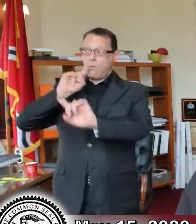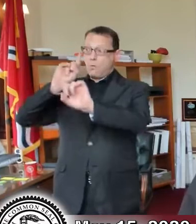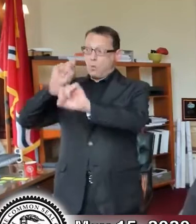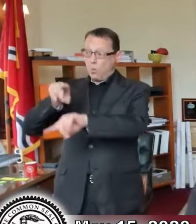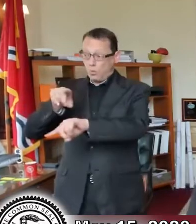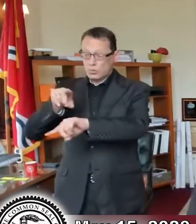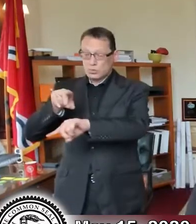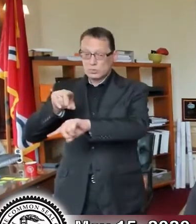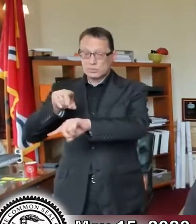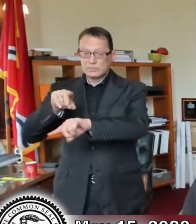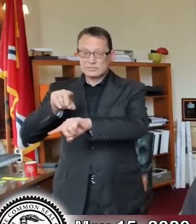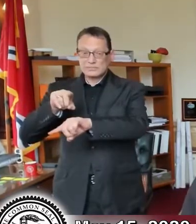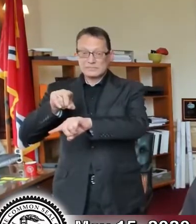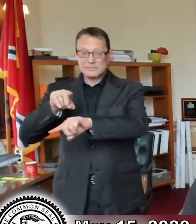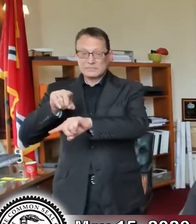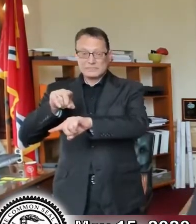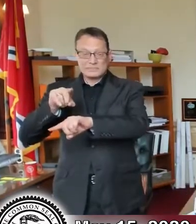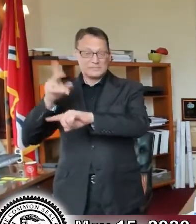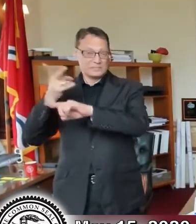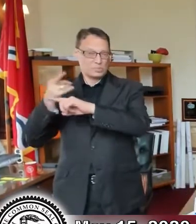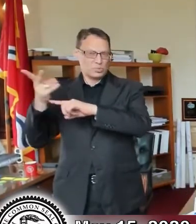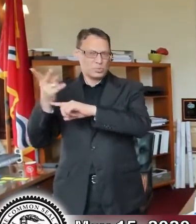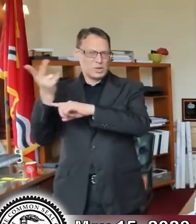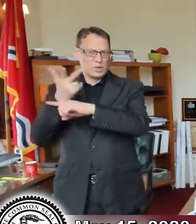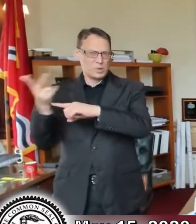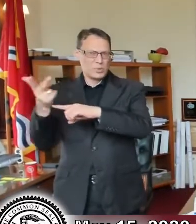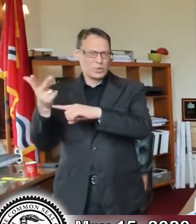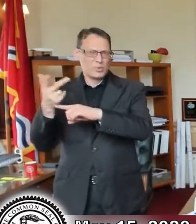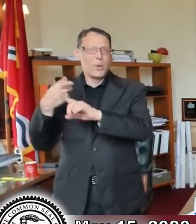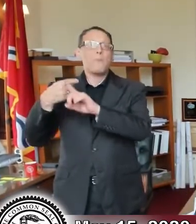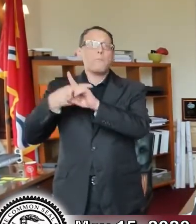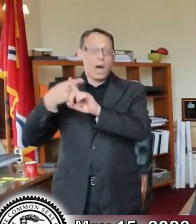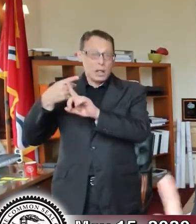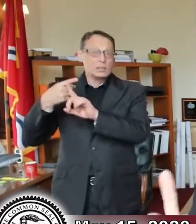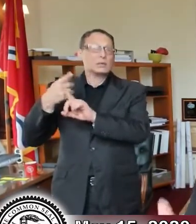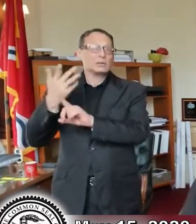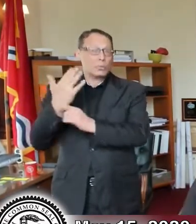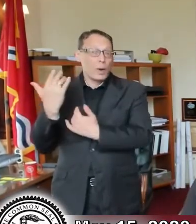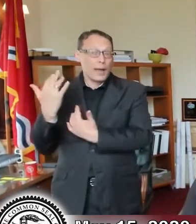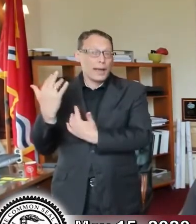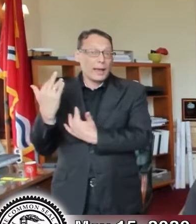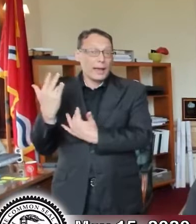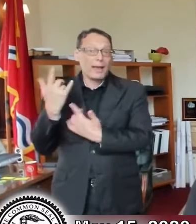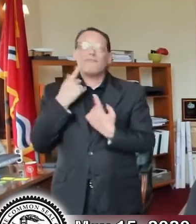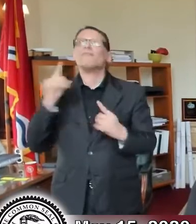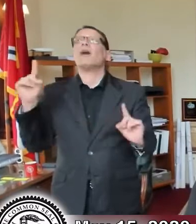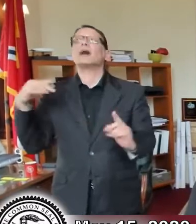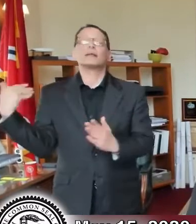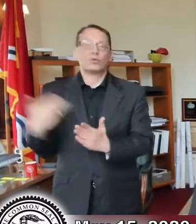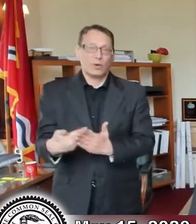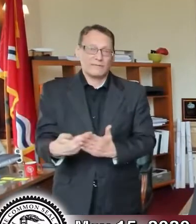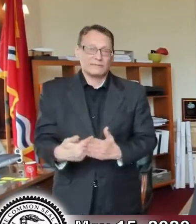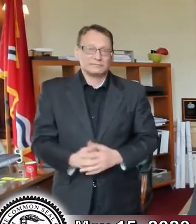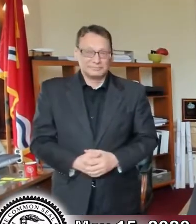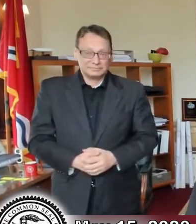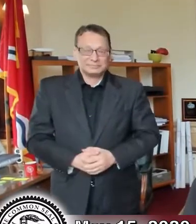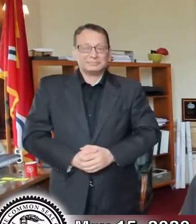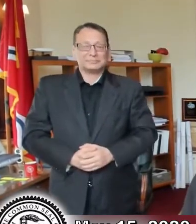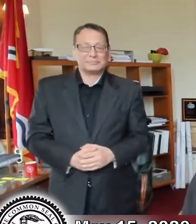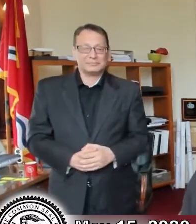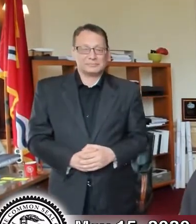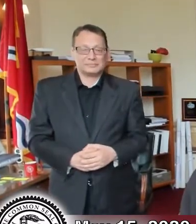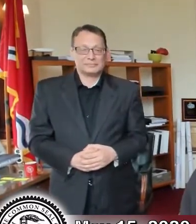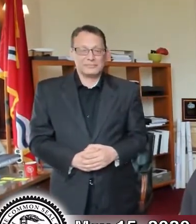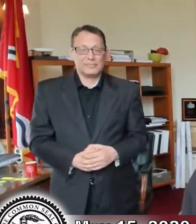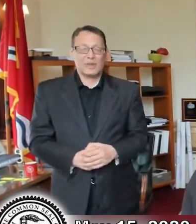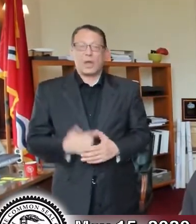for weeks, actually more than a month. We finally got them. We were very thrilled about that.